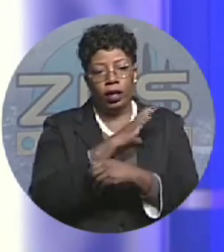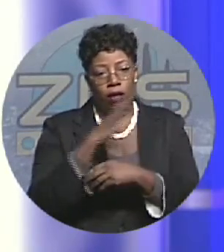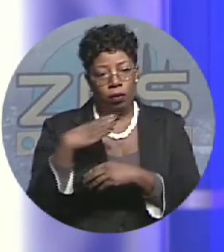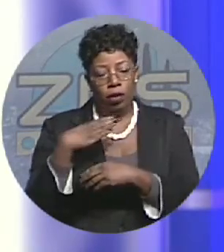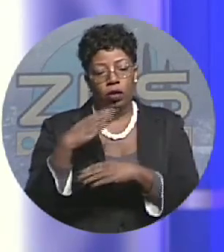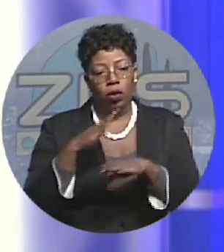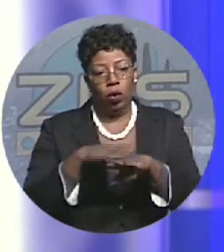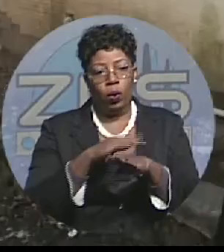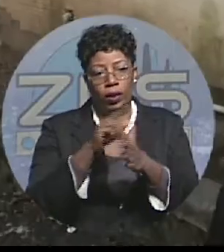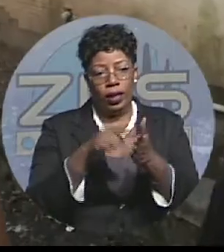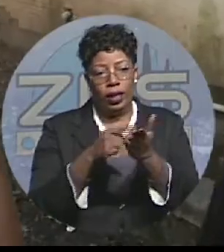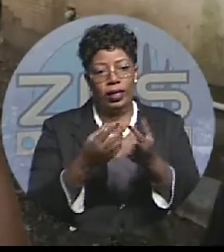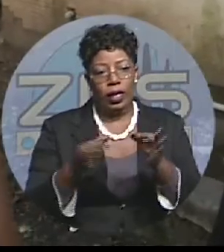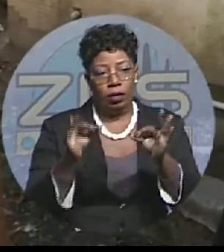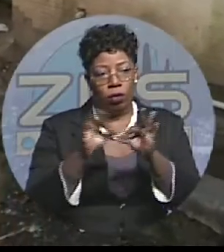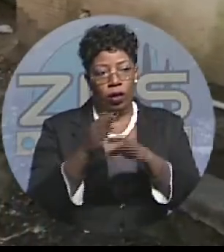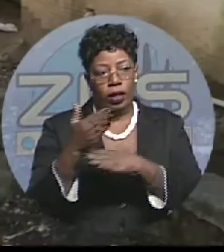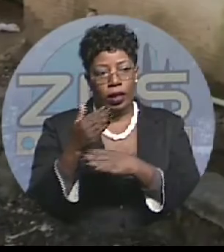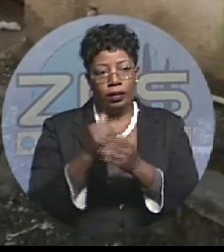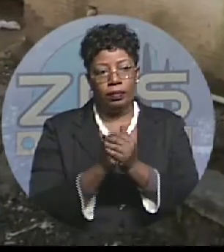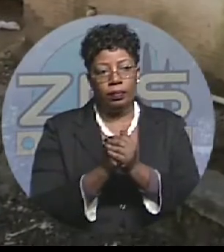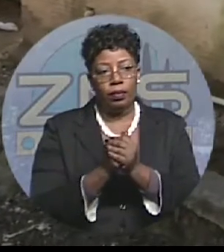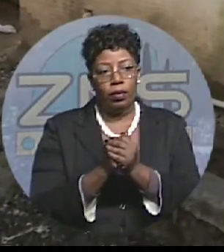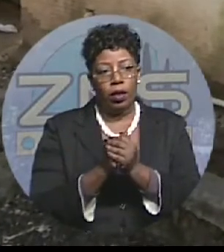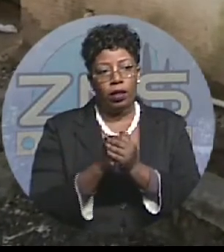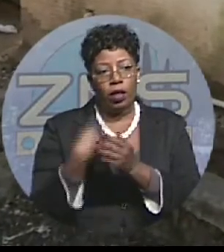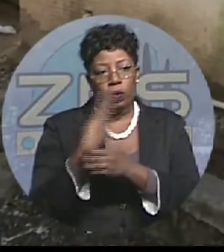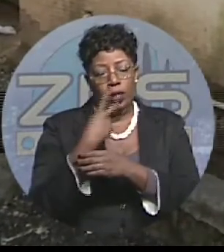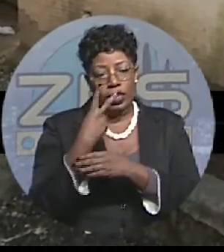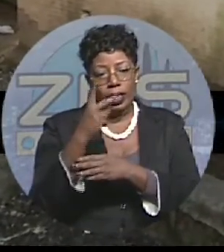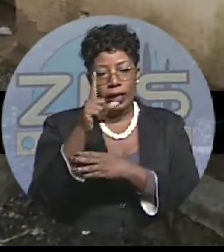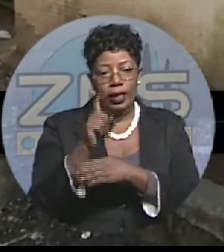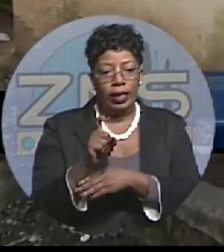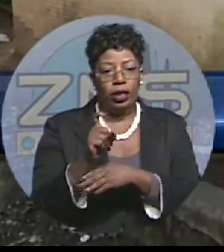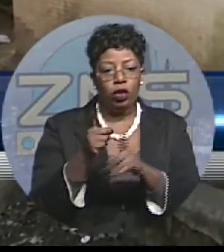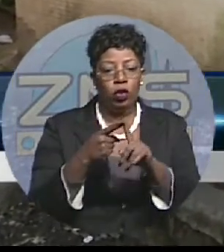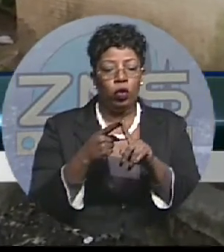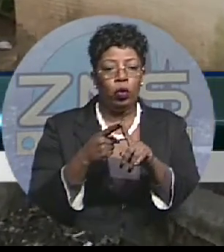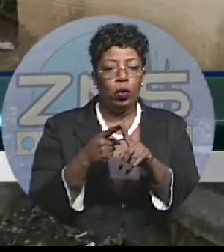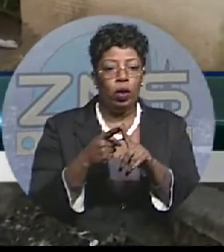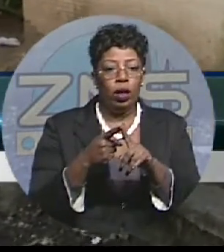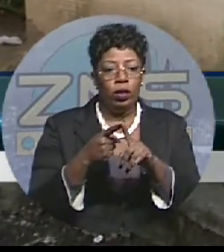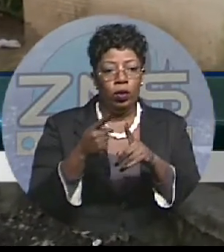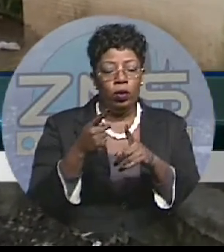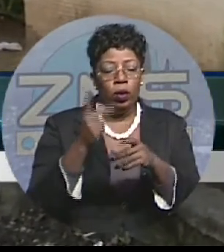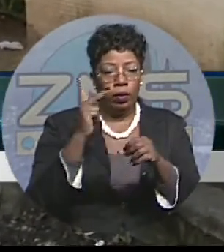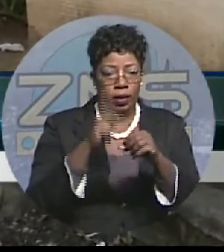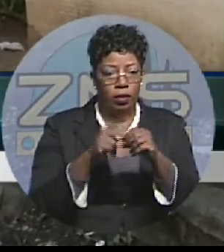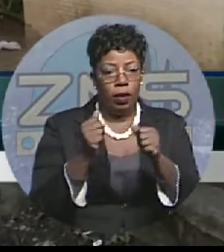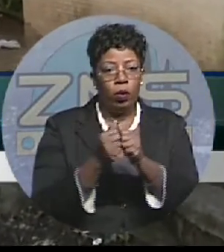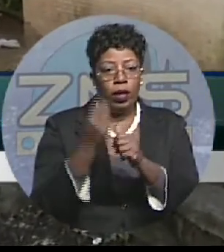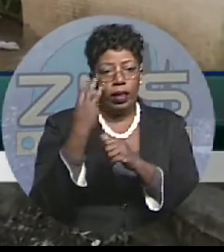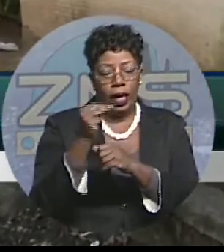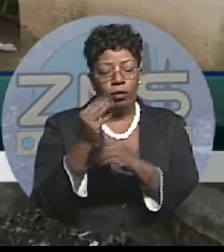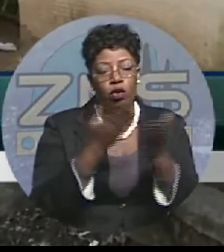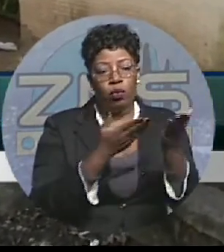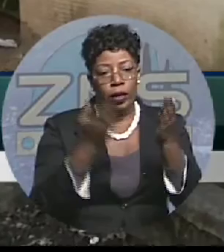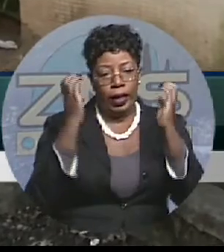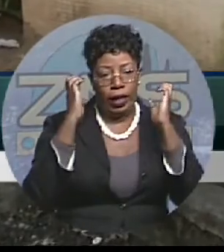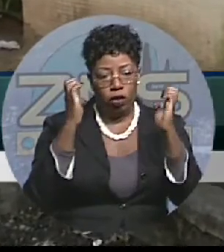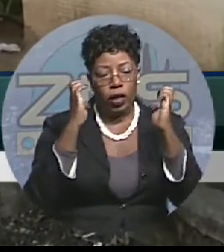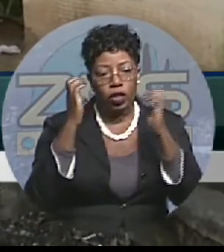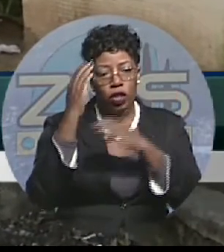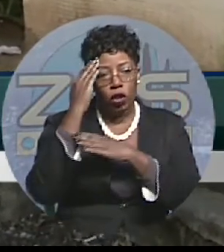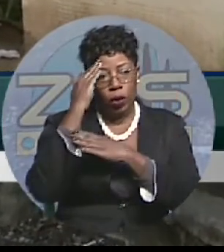topic. We sort of need to come out and participate with them so that we could bring educational